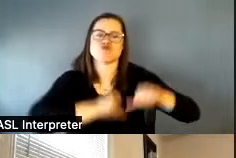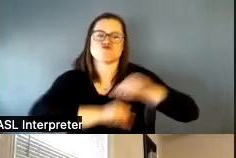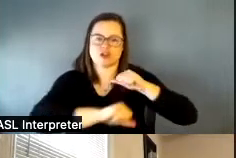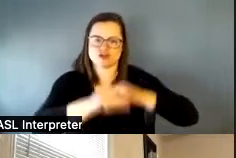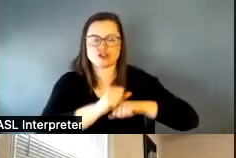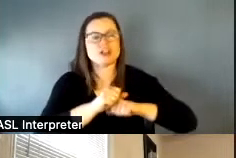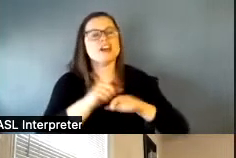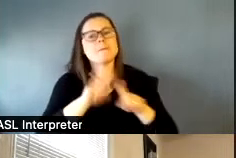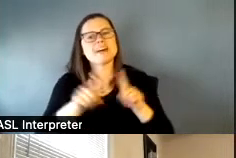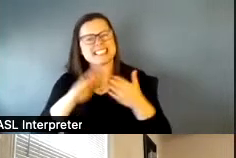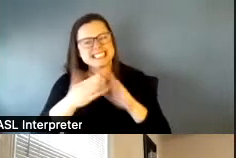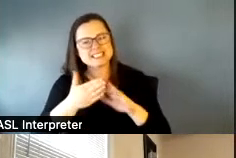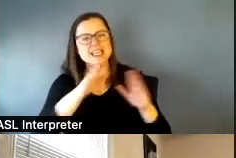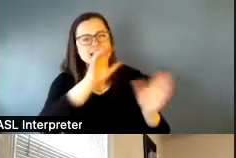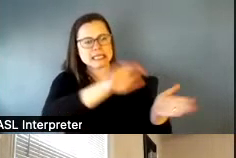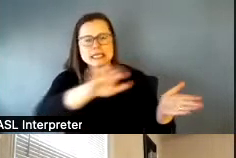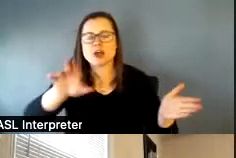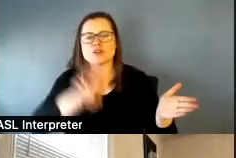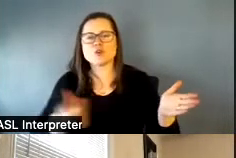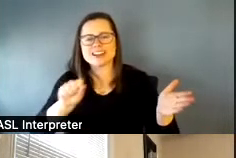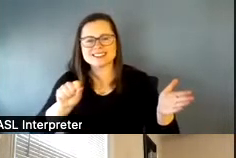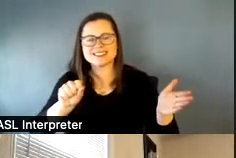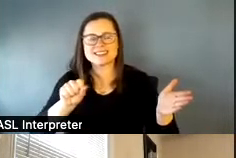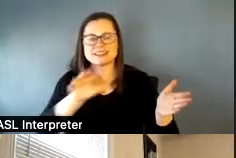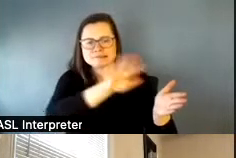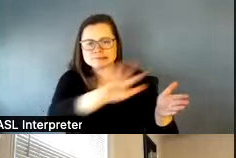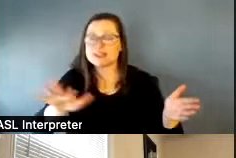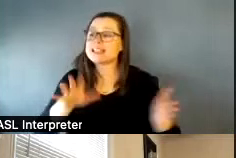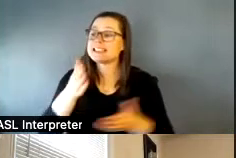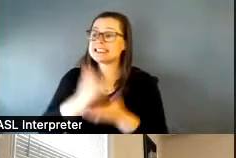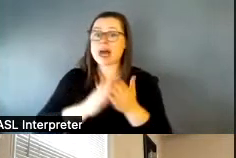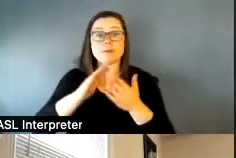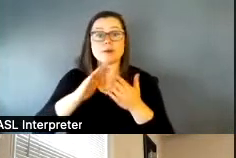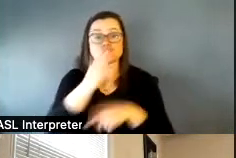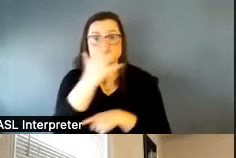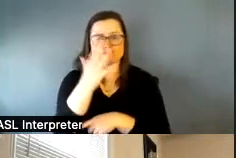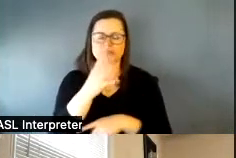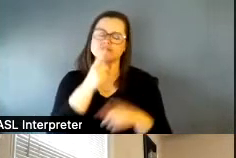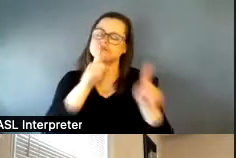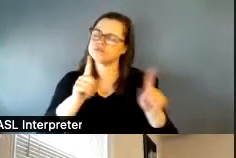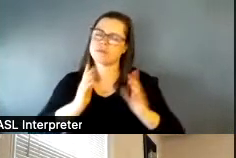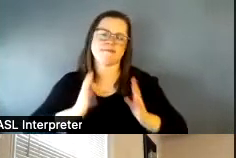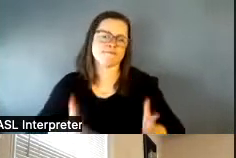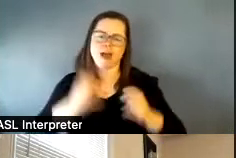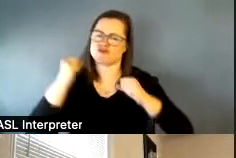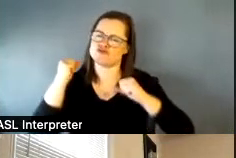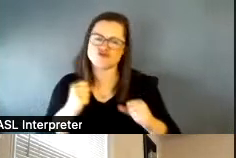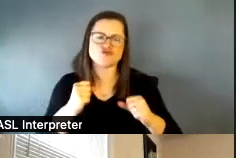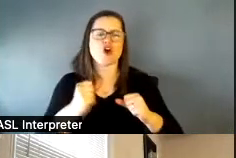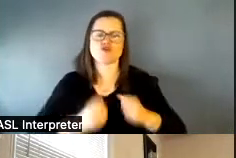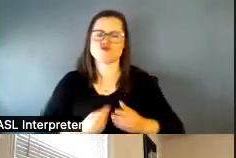see a continuity, there's trees that do really well in cities, right? There are these really